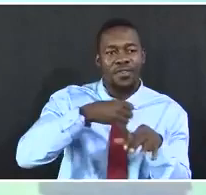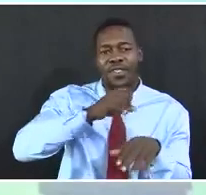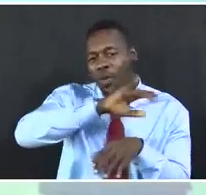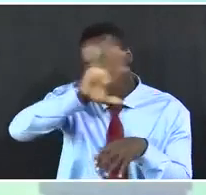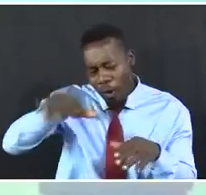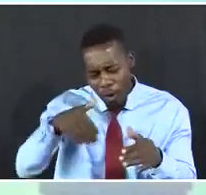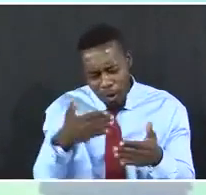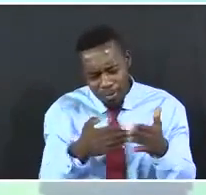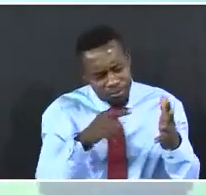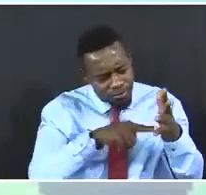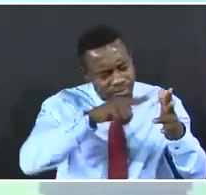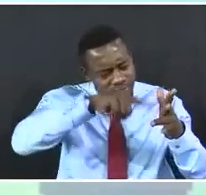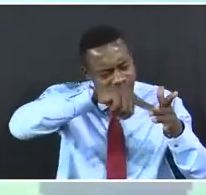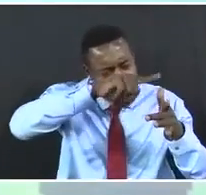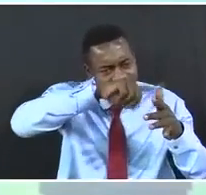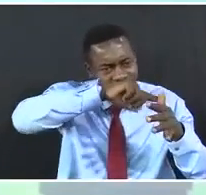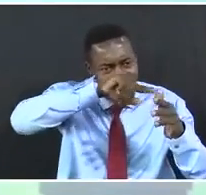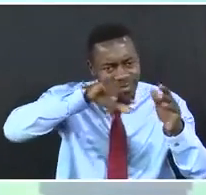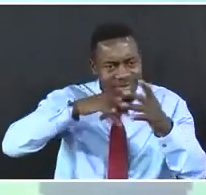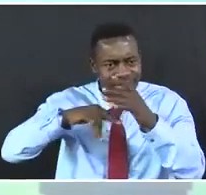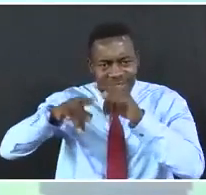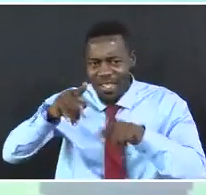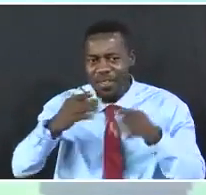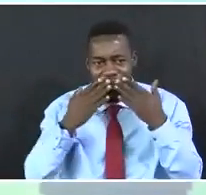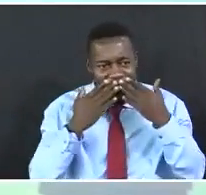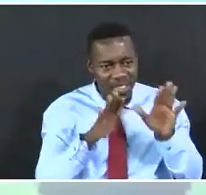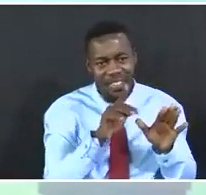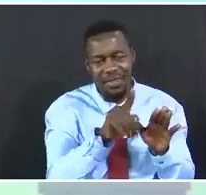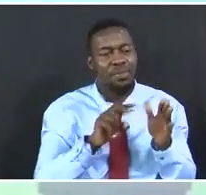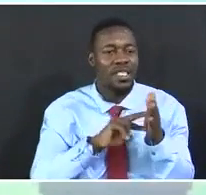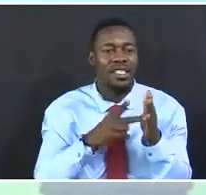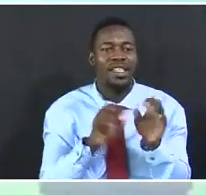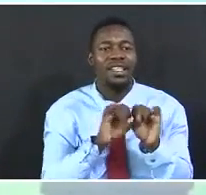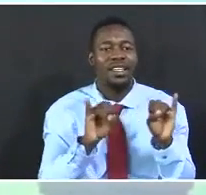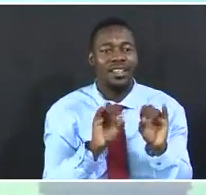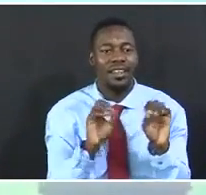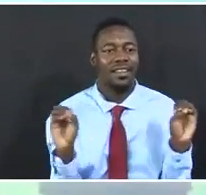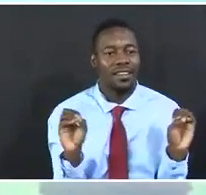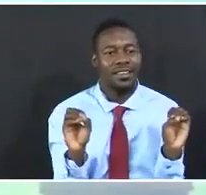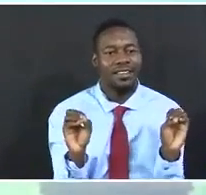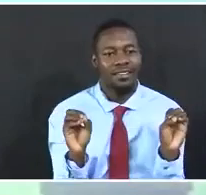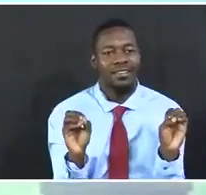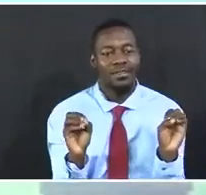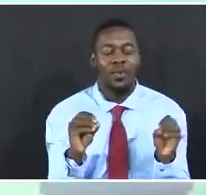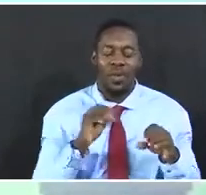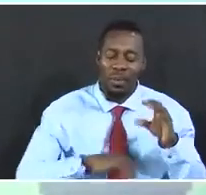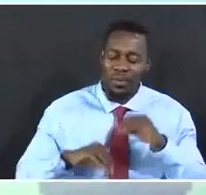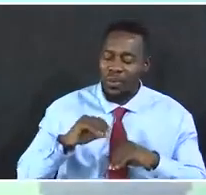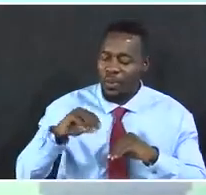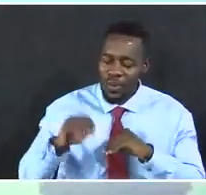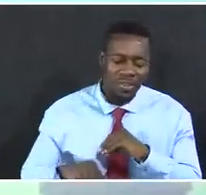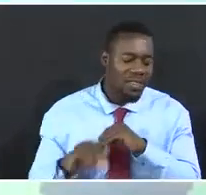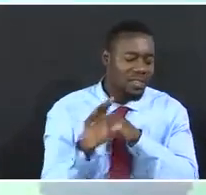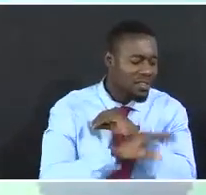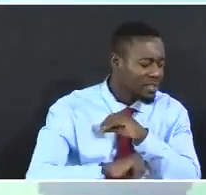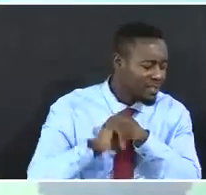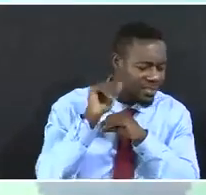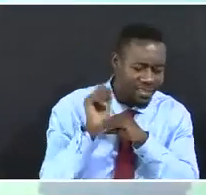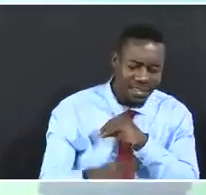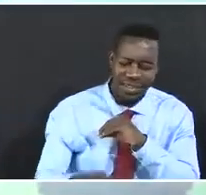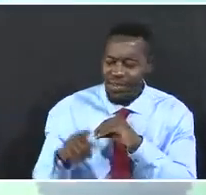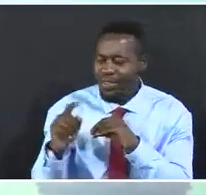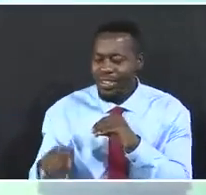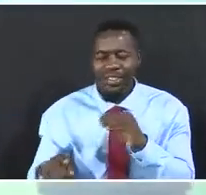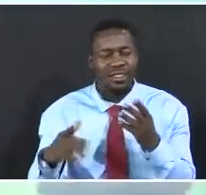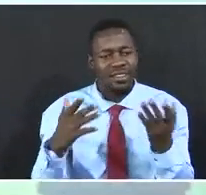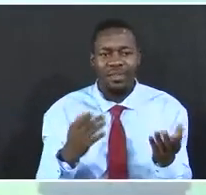And I want to believe that there are many of us. These things are offensive to the Holy One. The